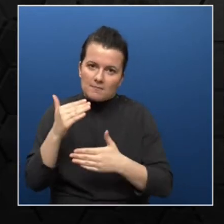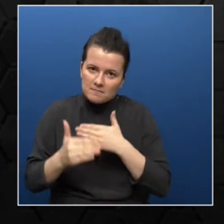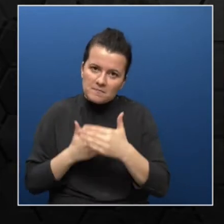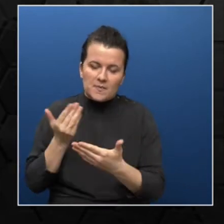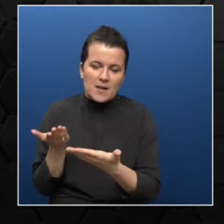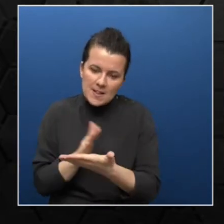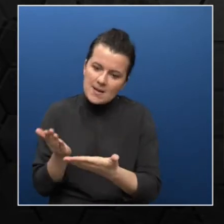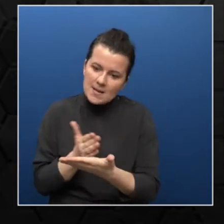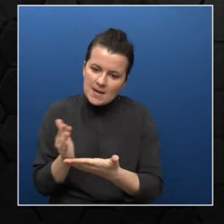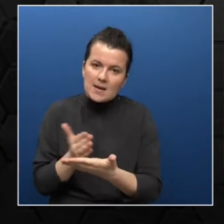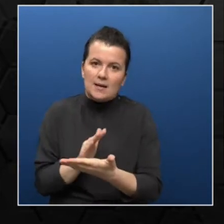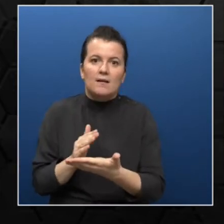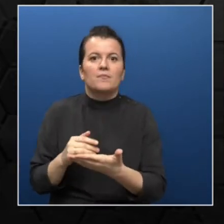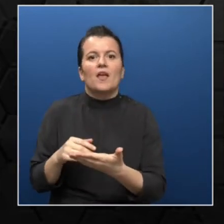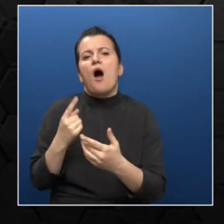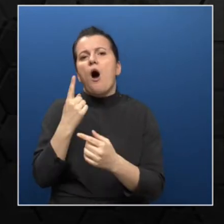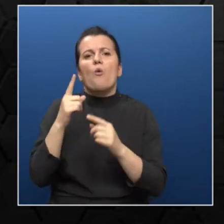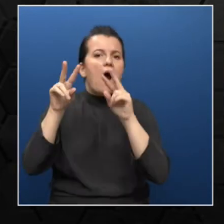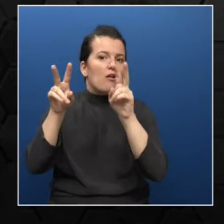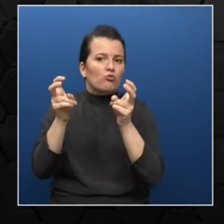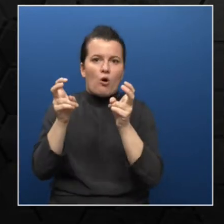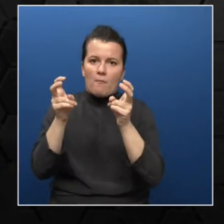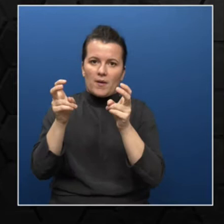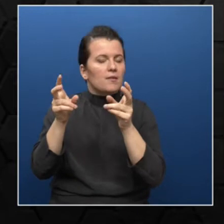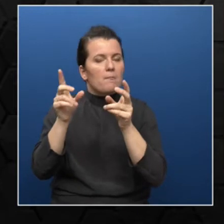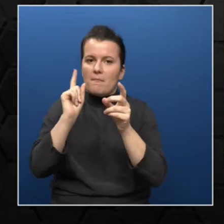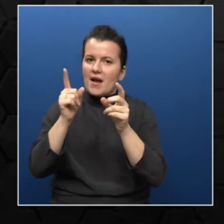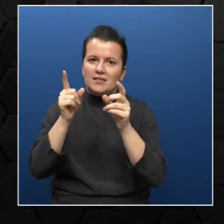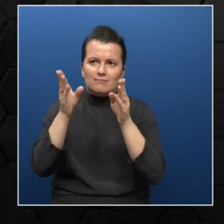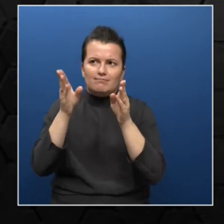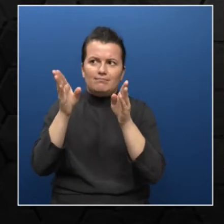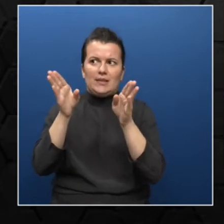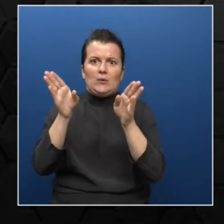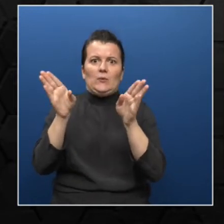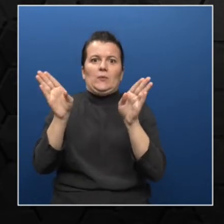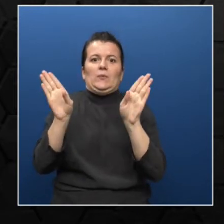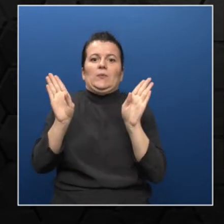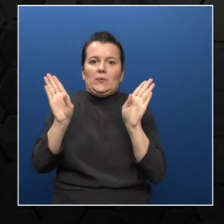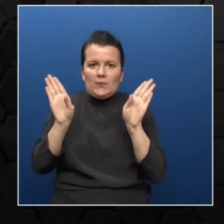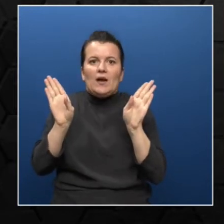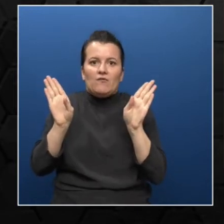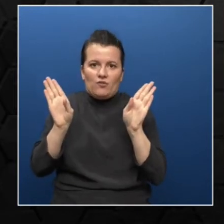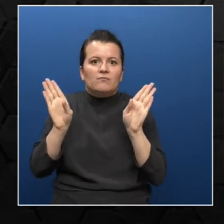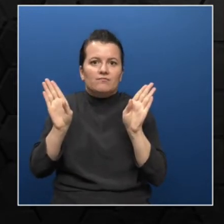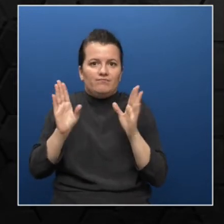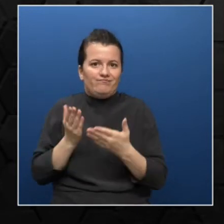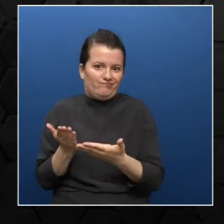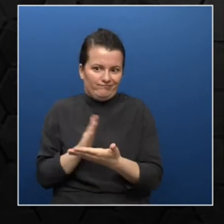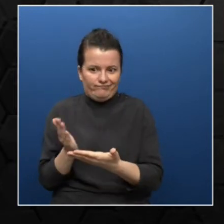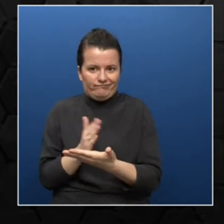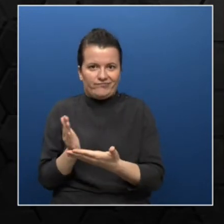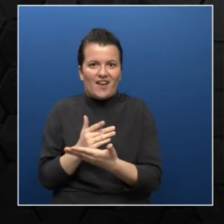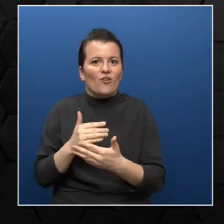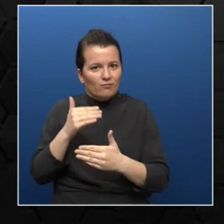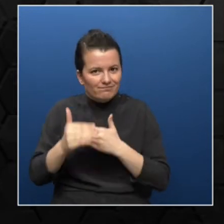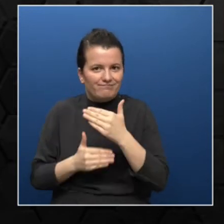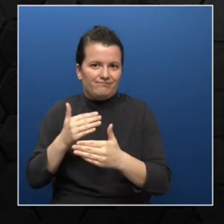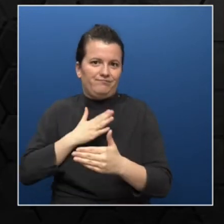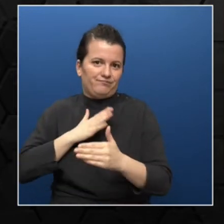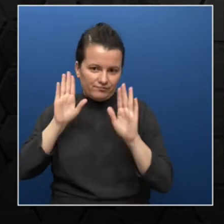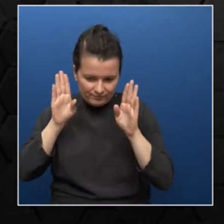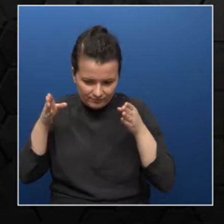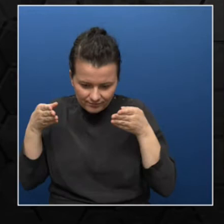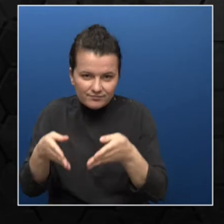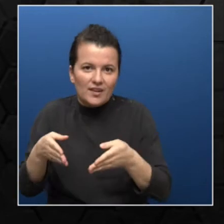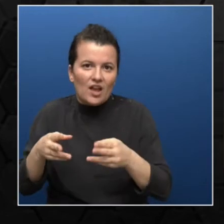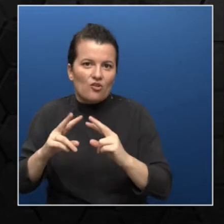topic that actually interests you in the research field. Vedant, would you like to touch up on this topic a little bit? Yeah,